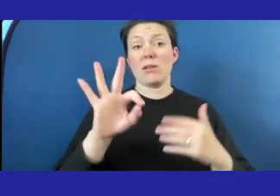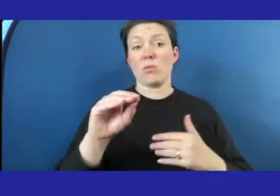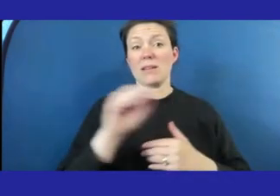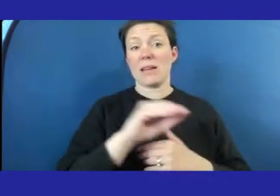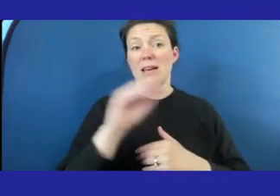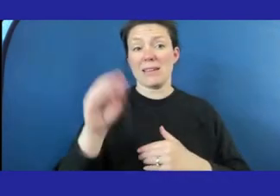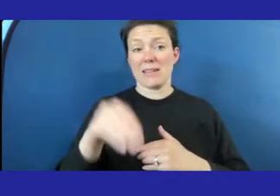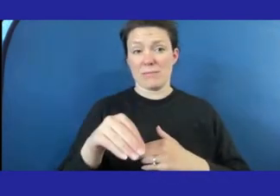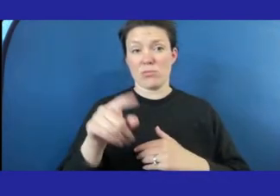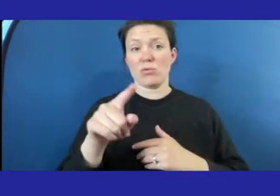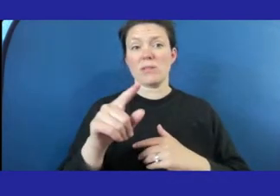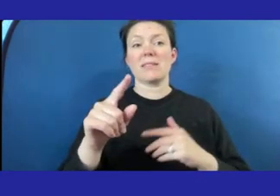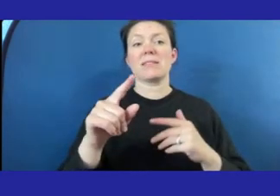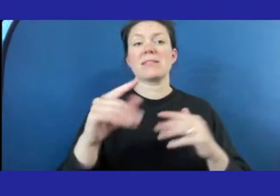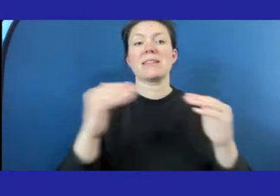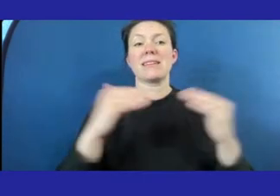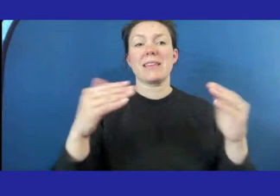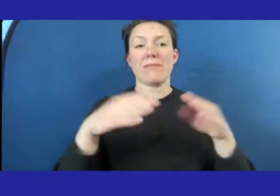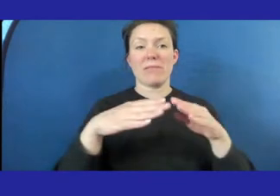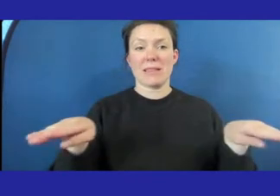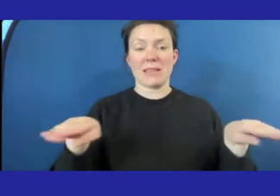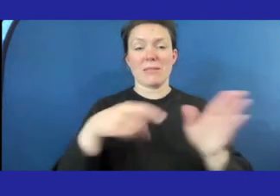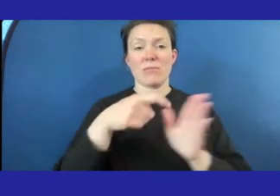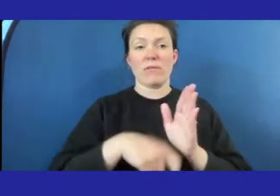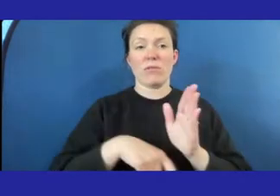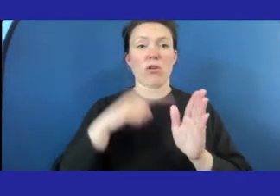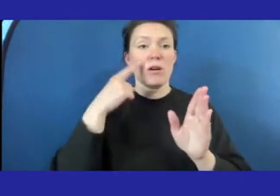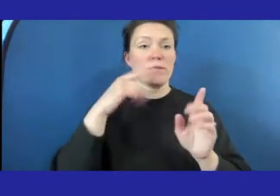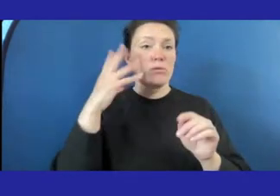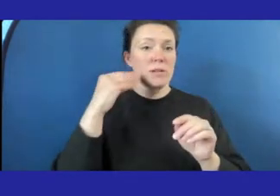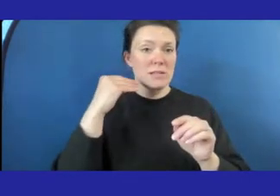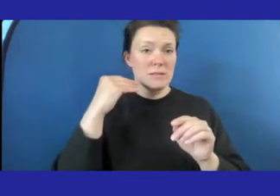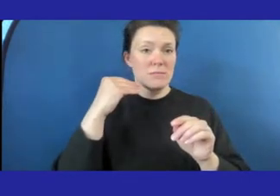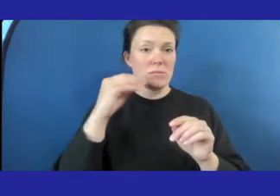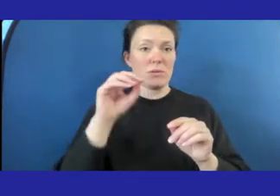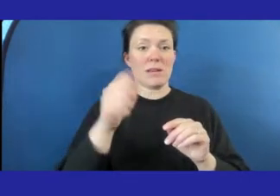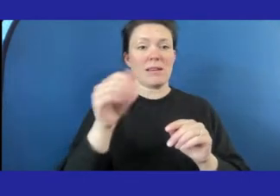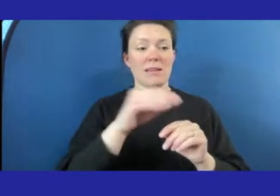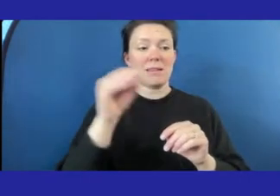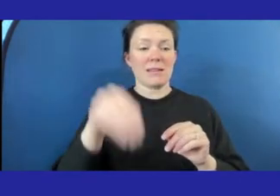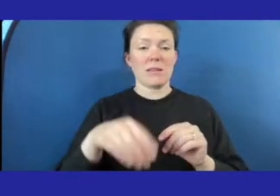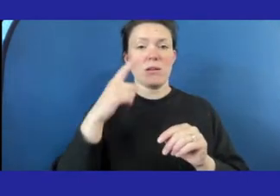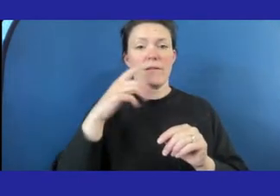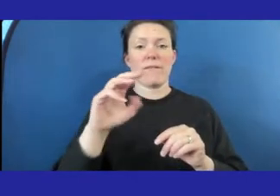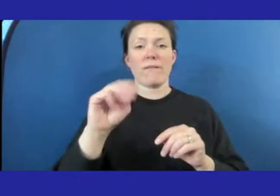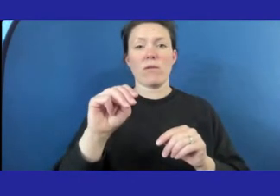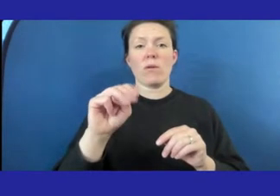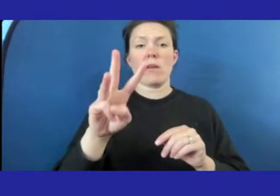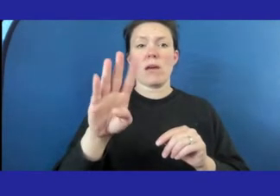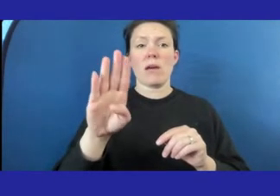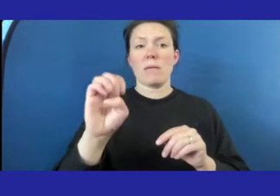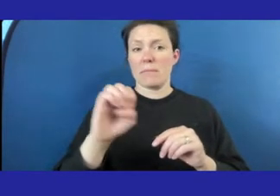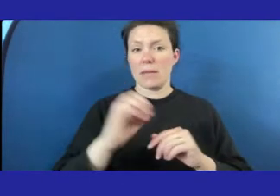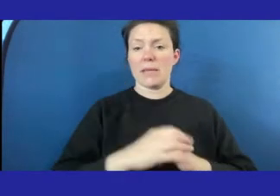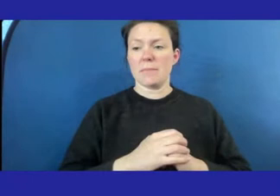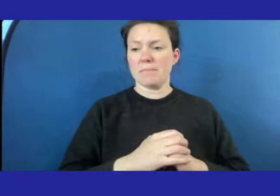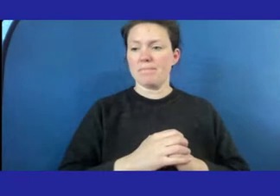90% evenly split across the cost and the experience, and 10% for our MWBE.